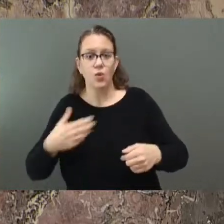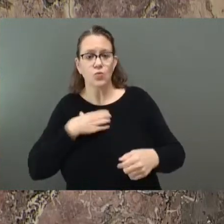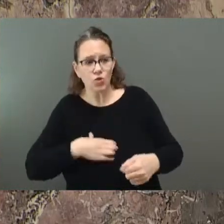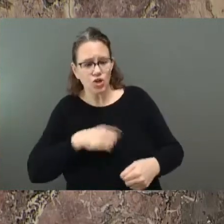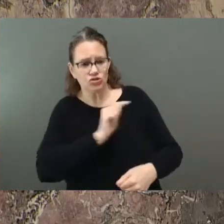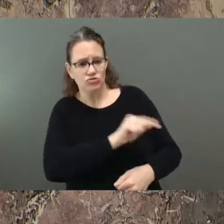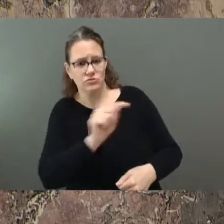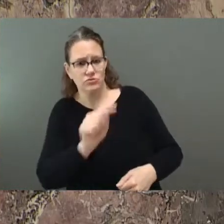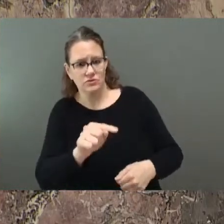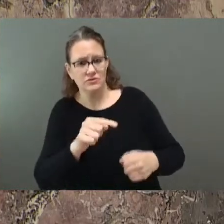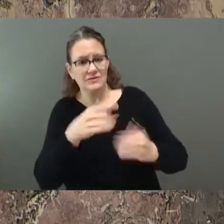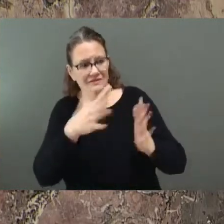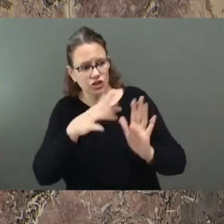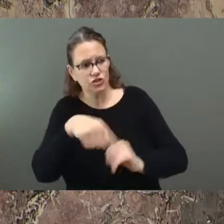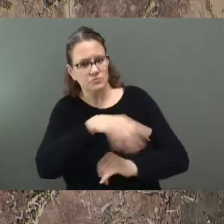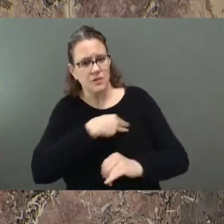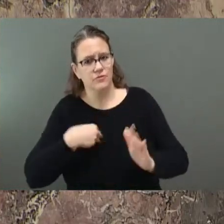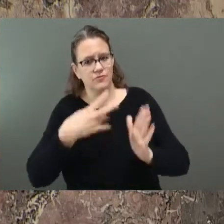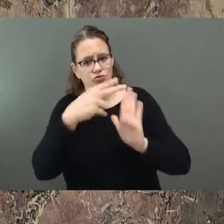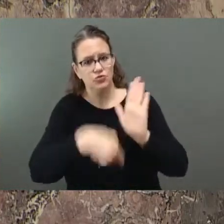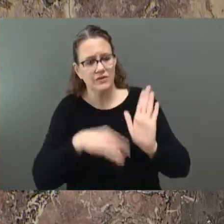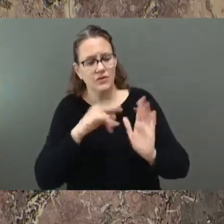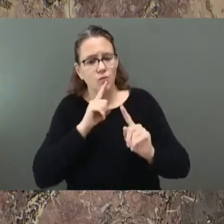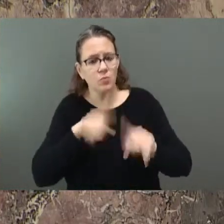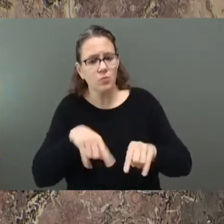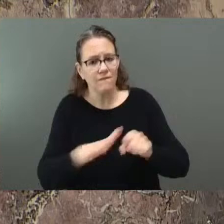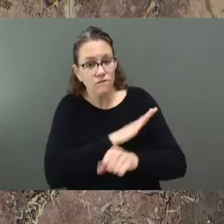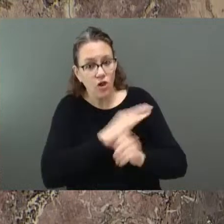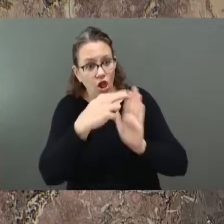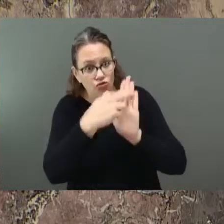commentary of the federal government on the report.